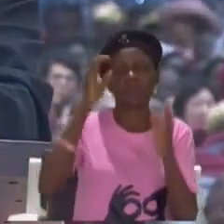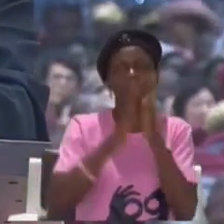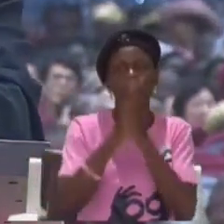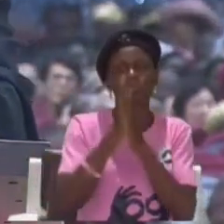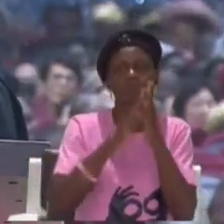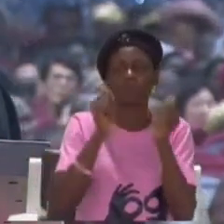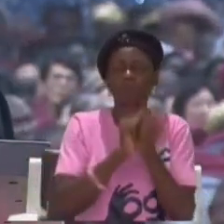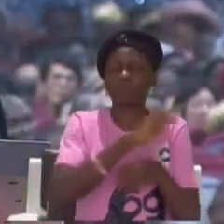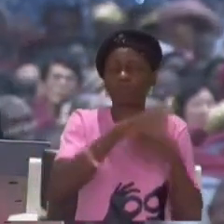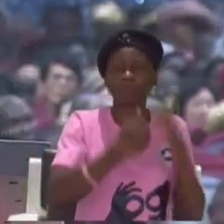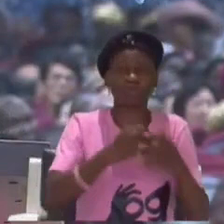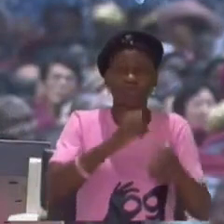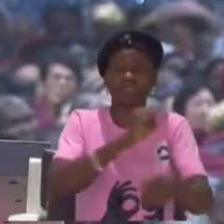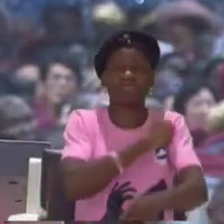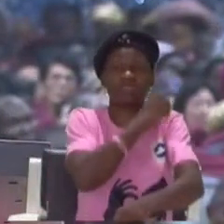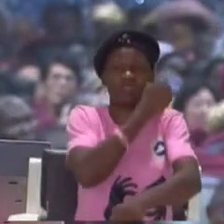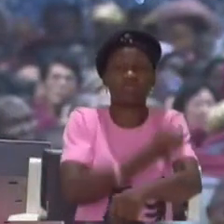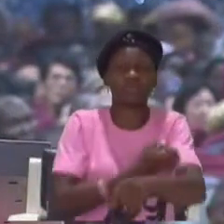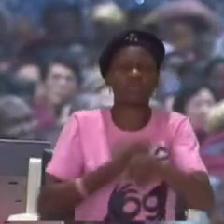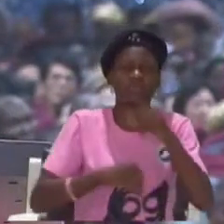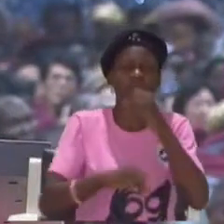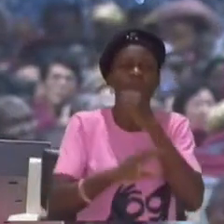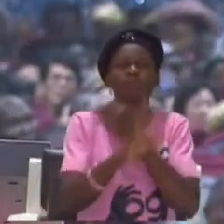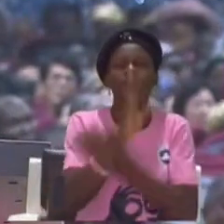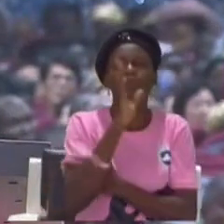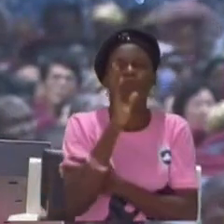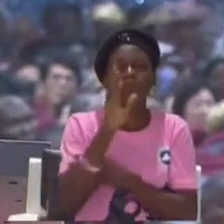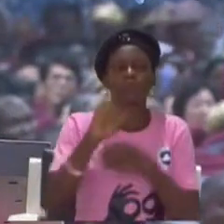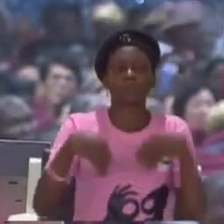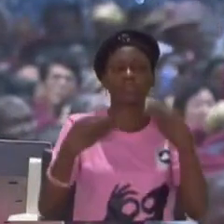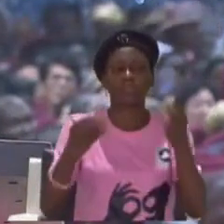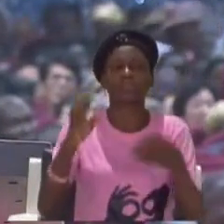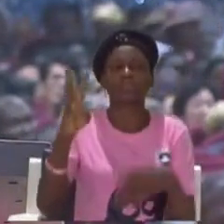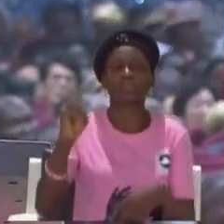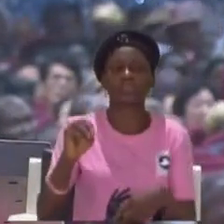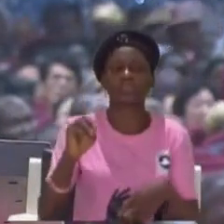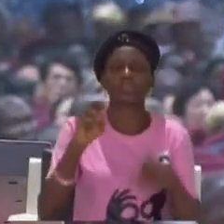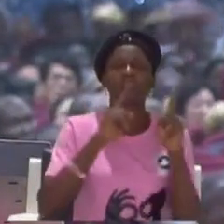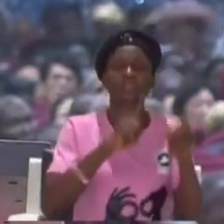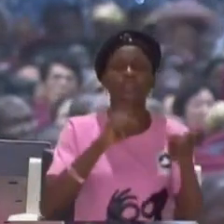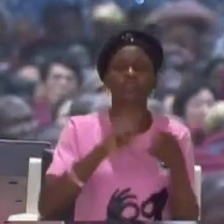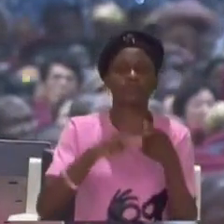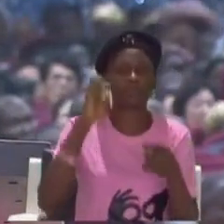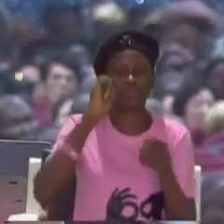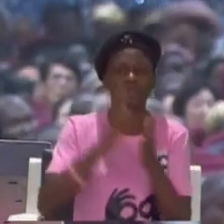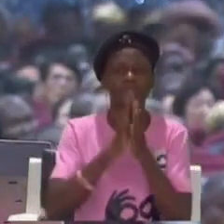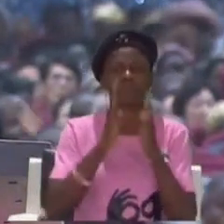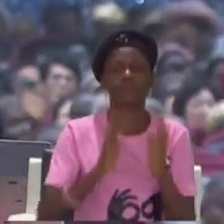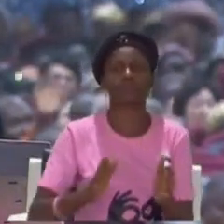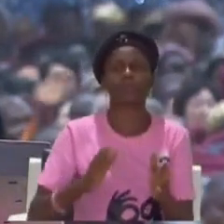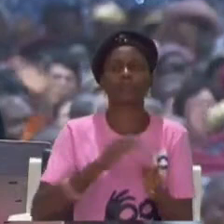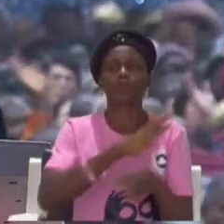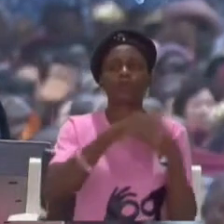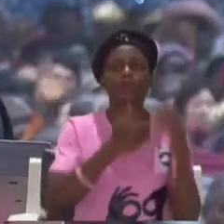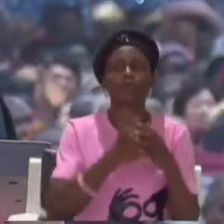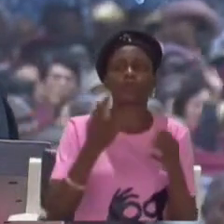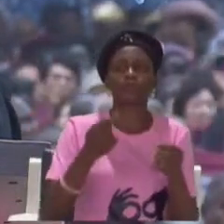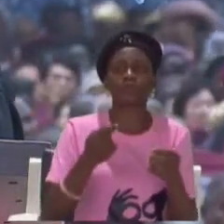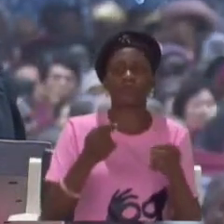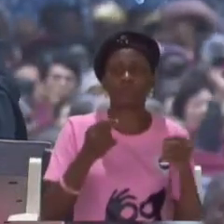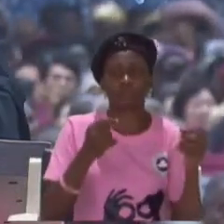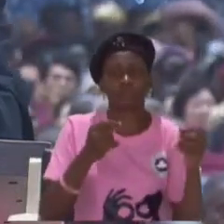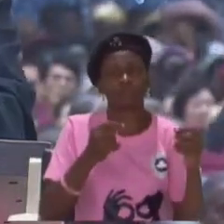all his strength, and God granted answer to his prayer. All the pains are